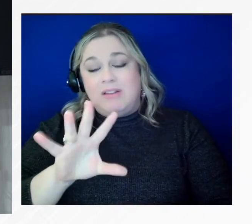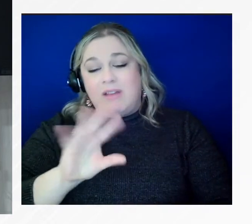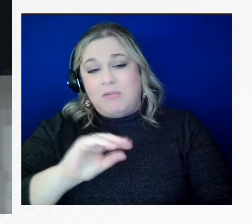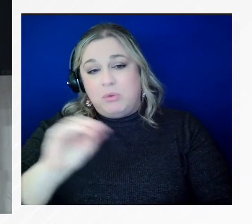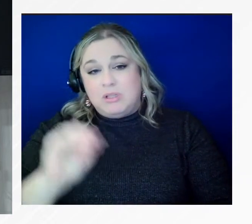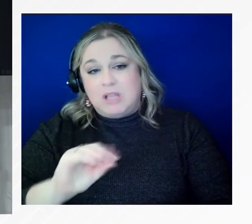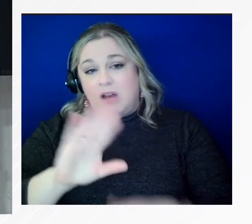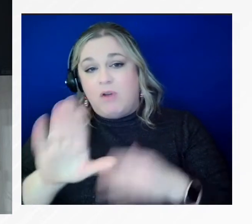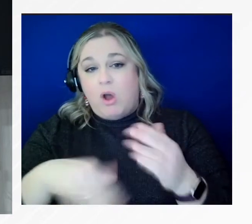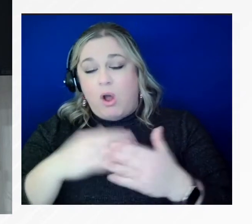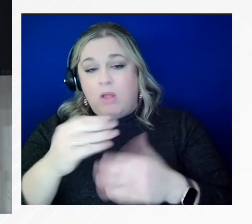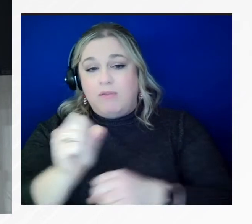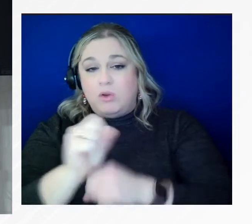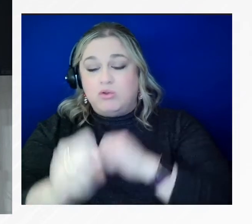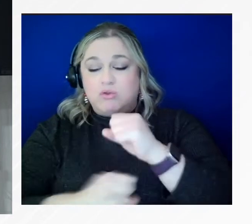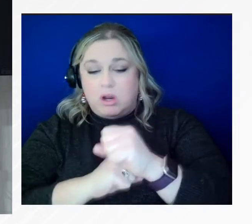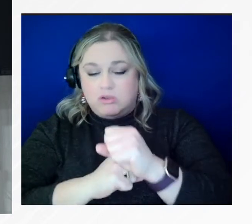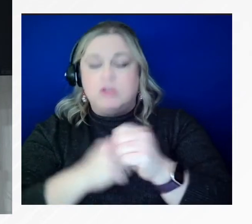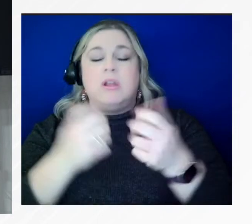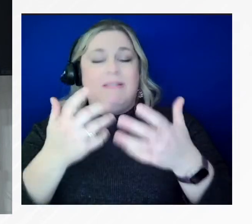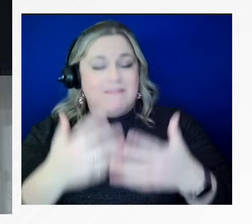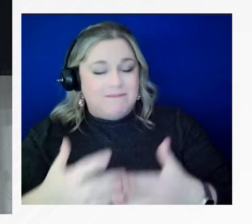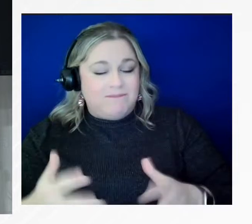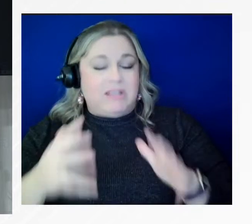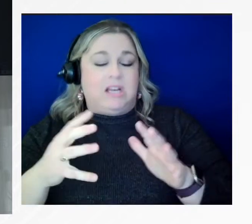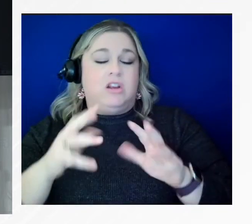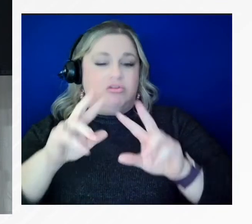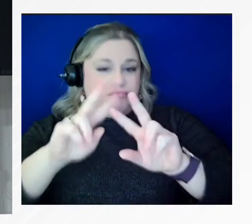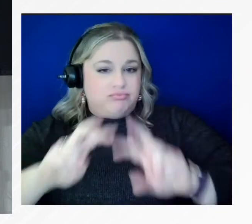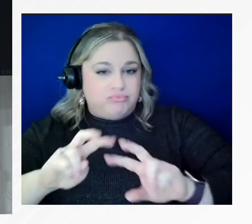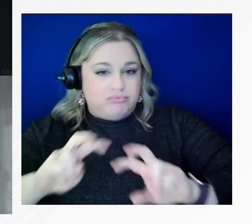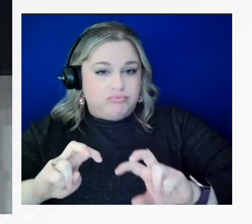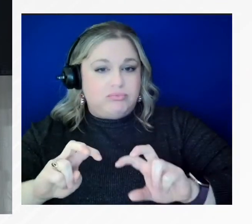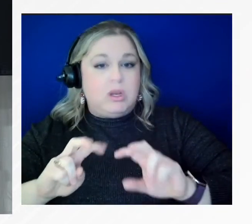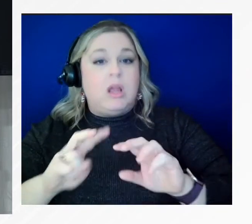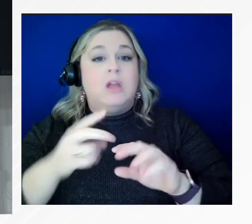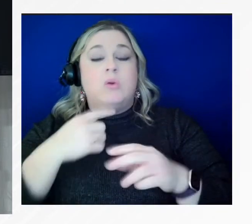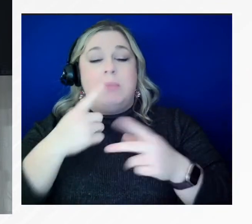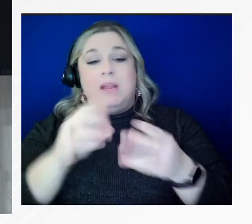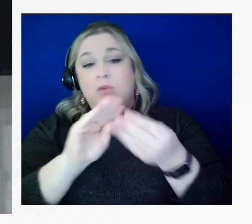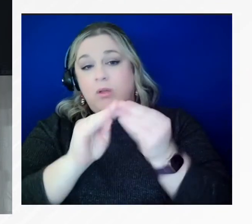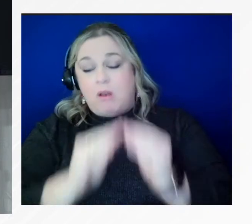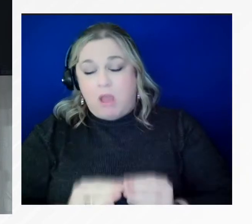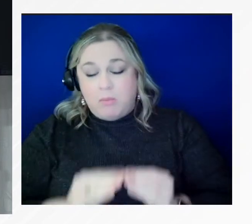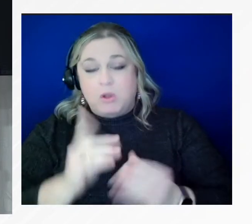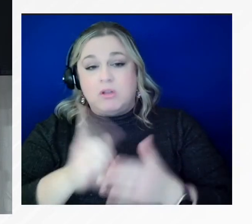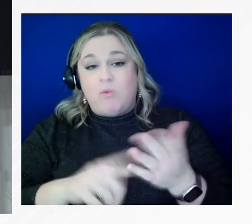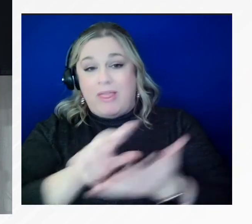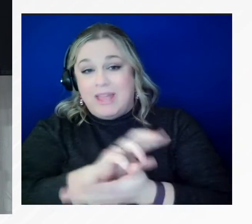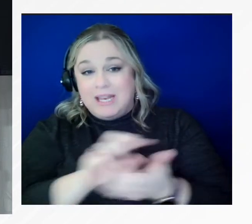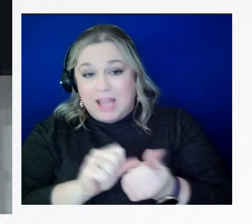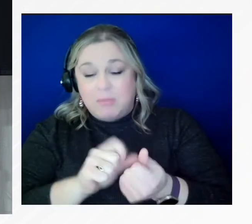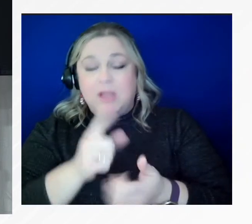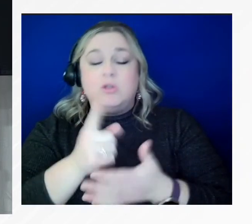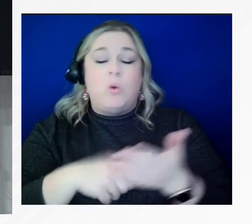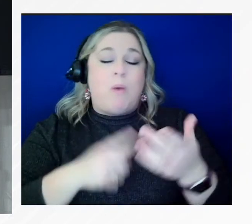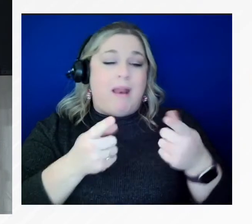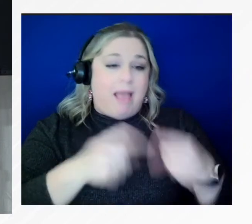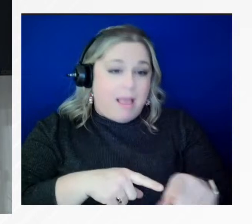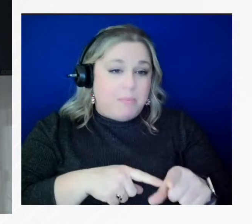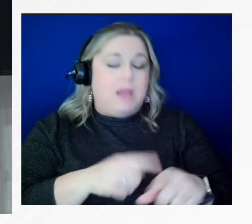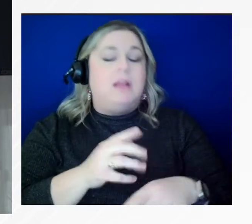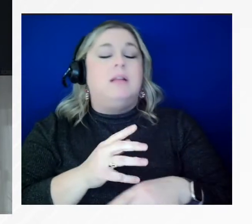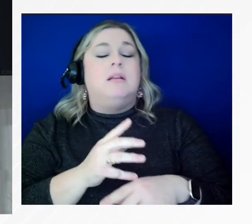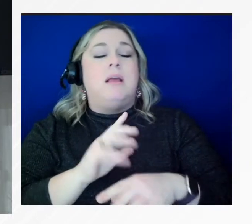were assessed. So I will give you the numbers of what the damage and what was destroyed based on